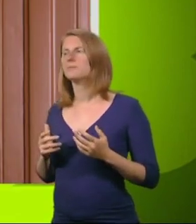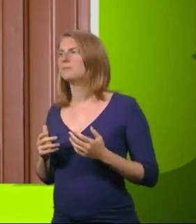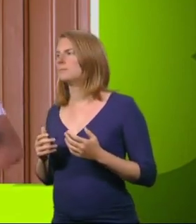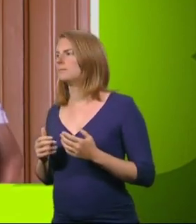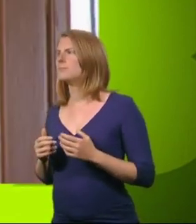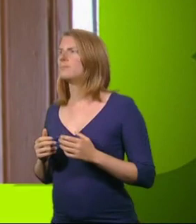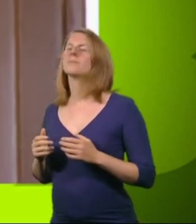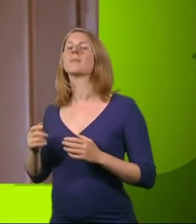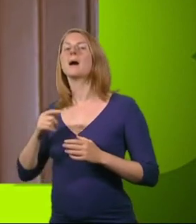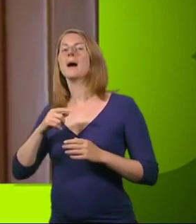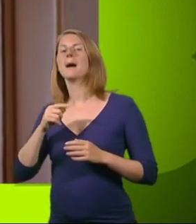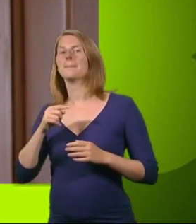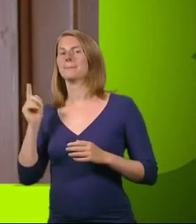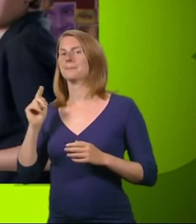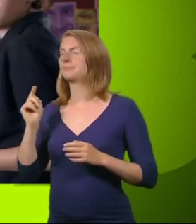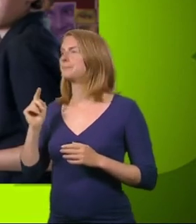Sita.